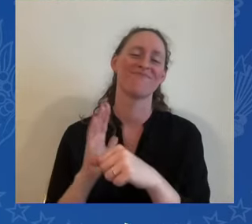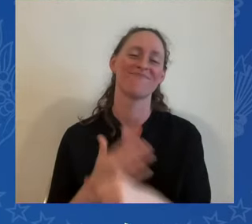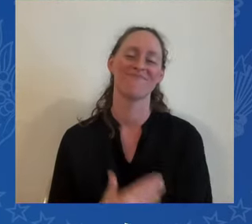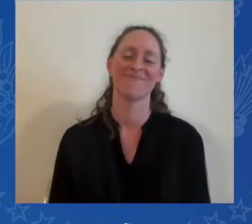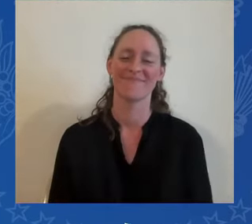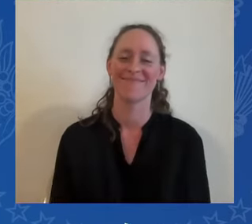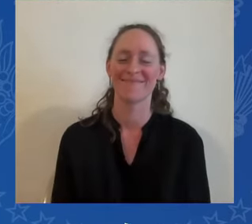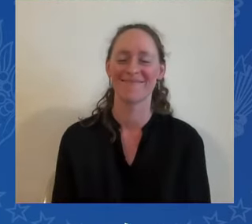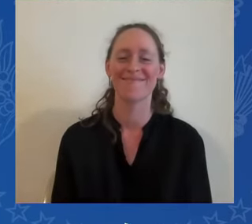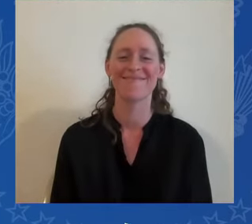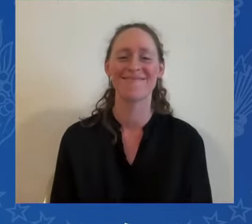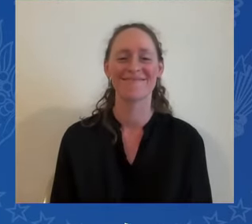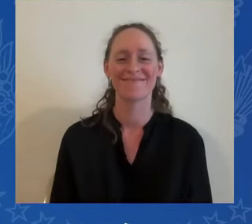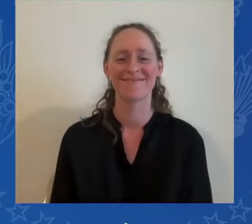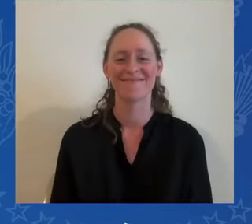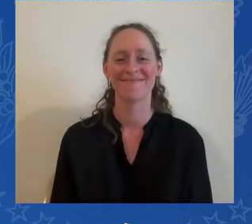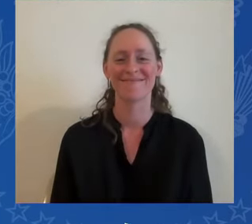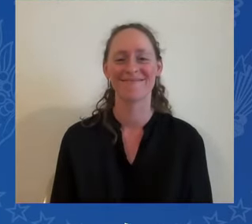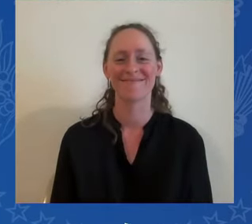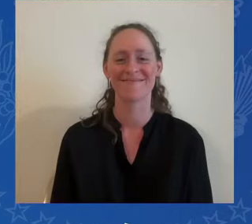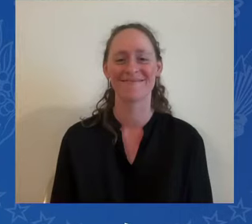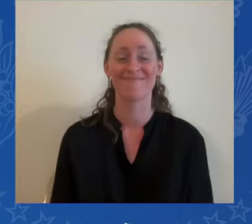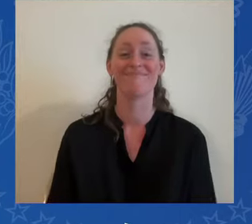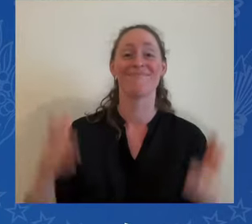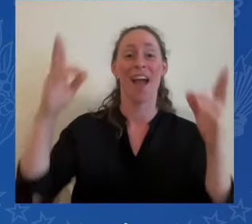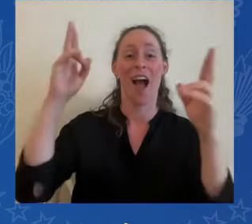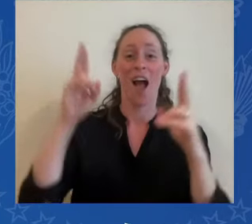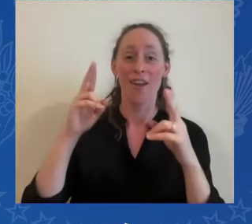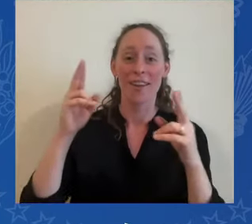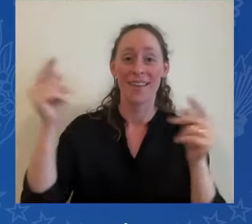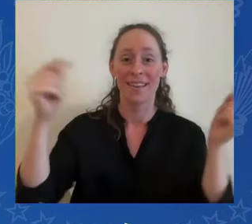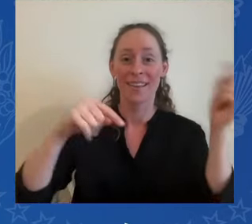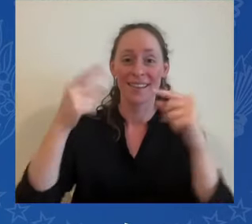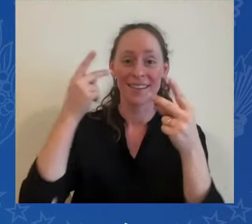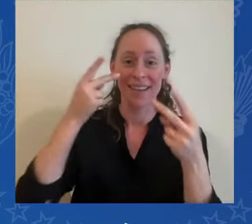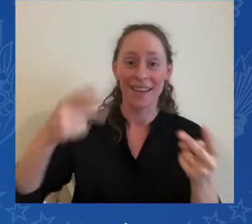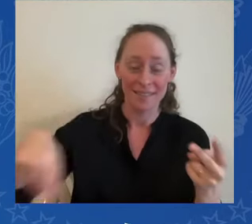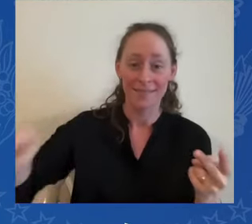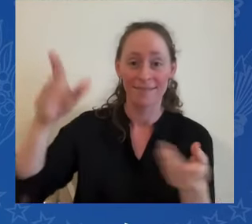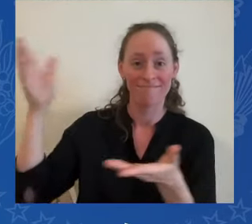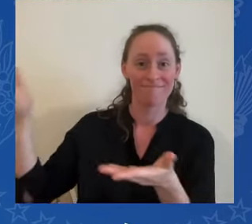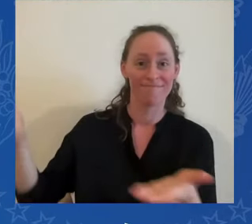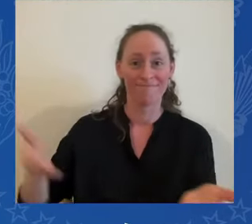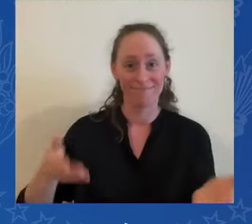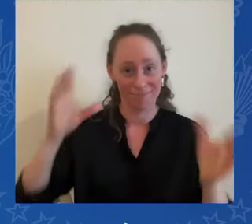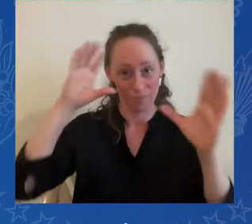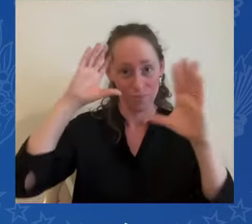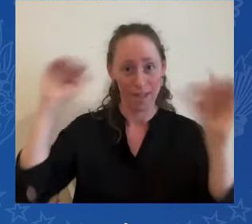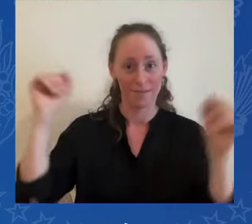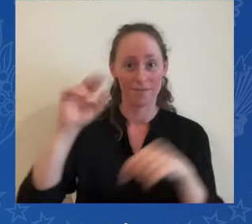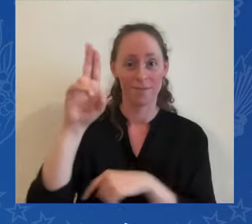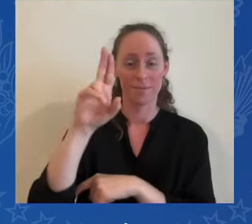distinguished guests, the President of the United States, accompanied by Attorney General Merrick Garland.